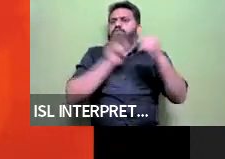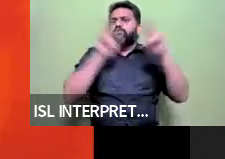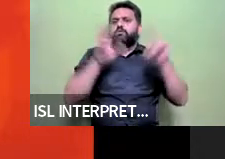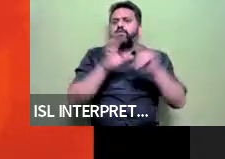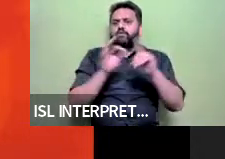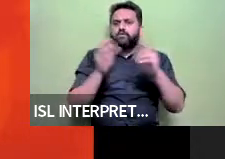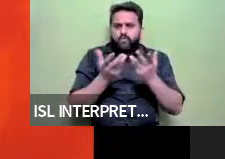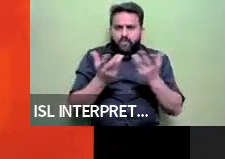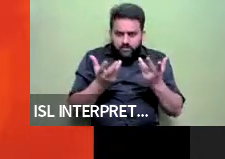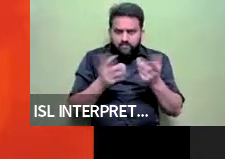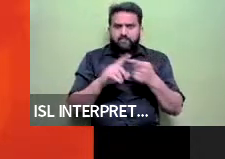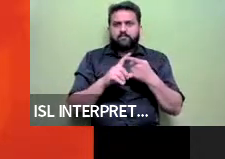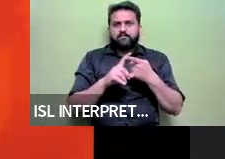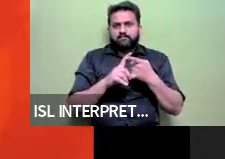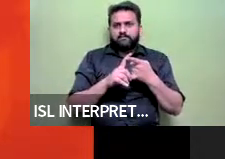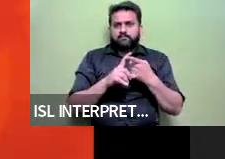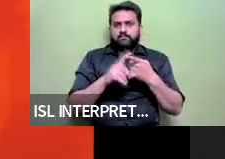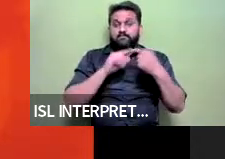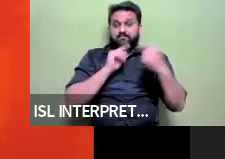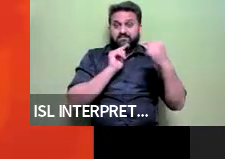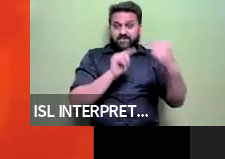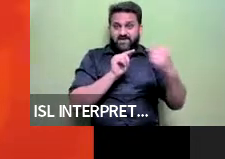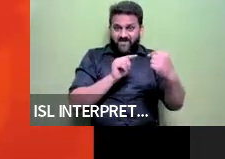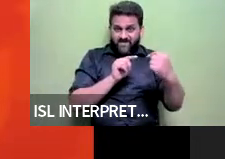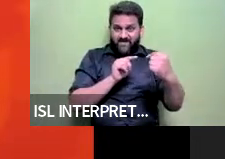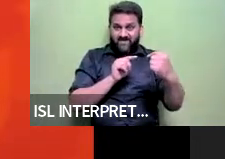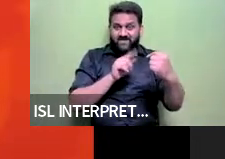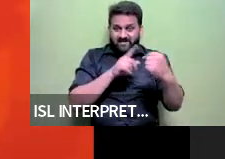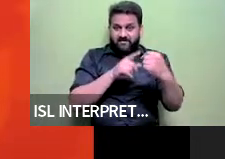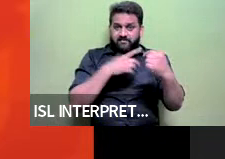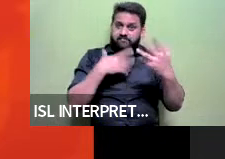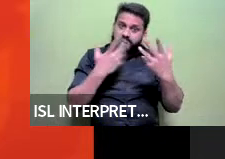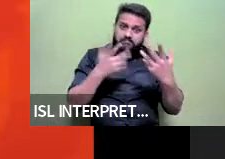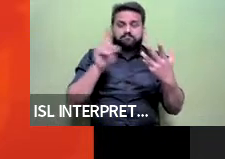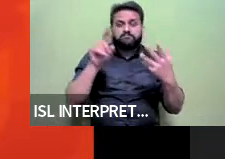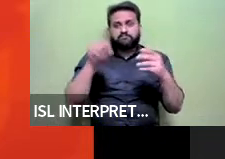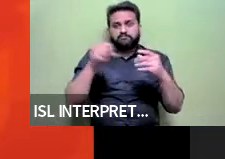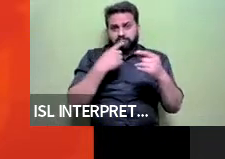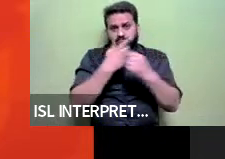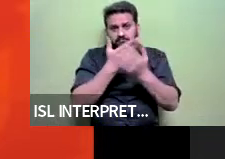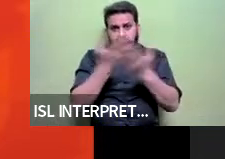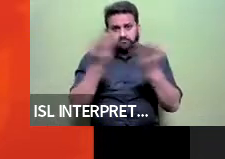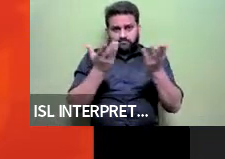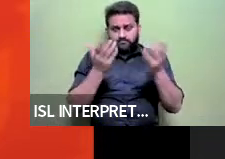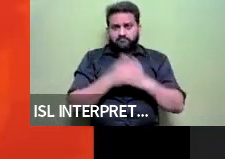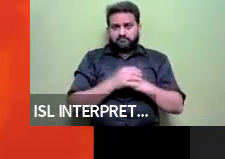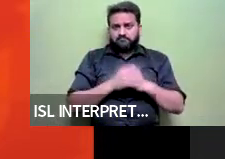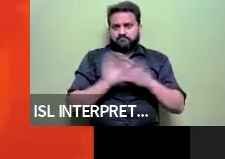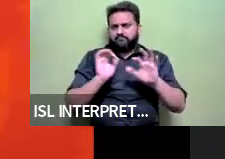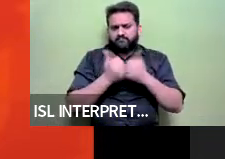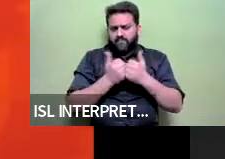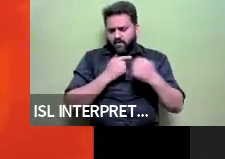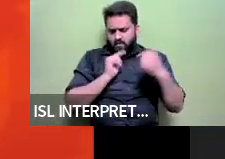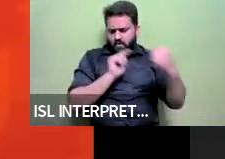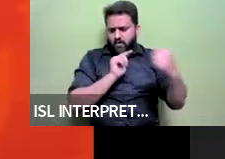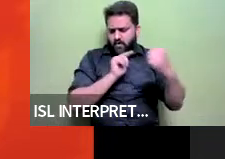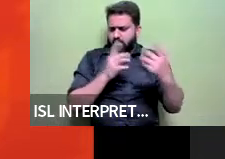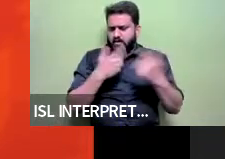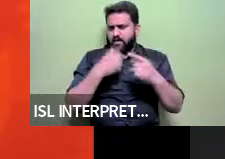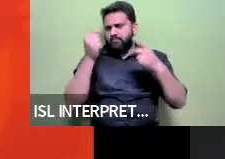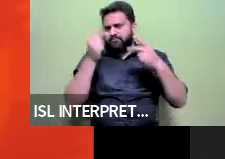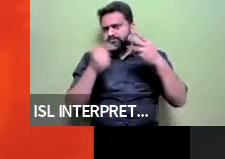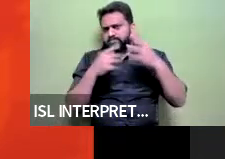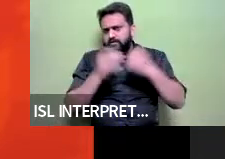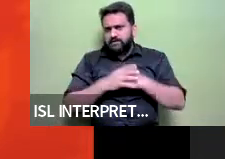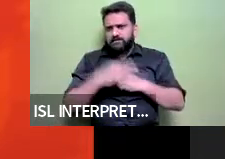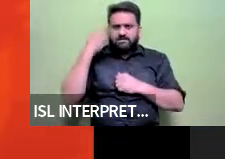argue. In argument part, you may have to say that how many arguments you have, how many